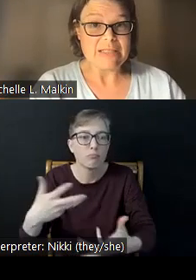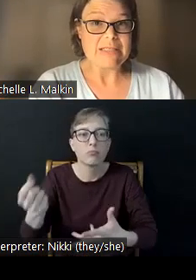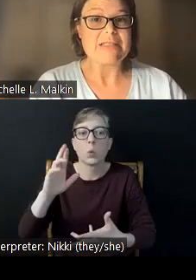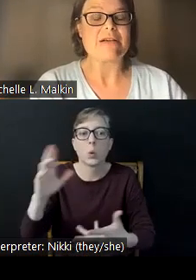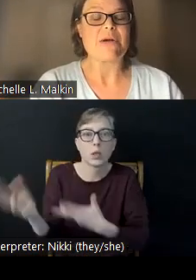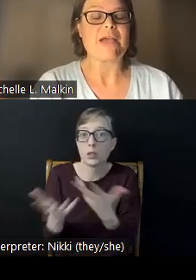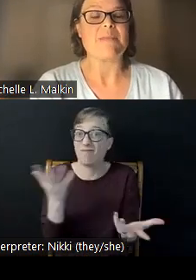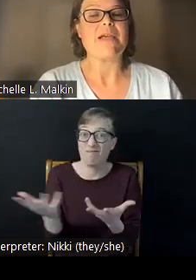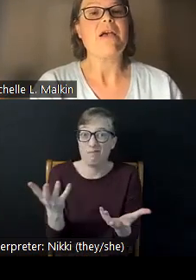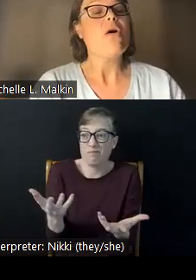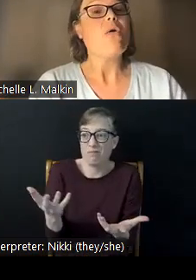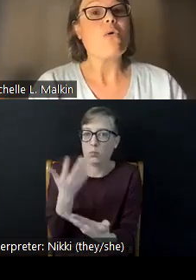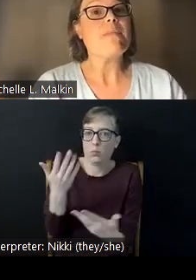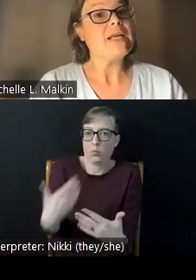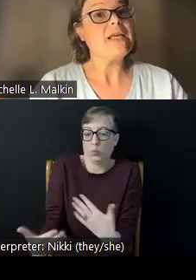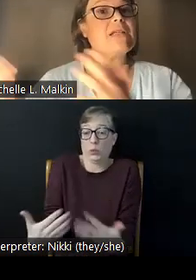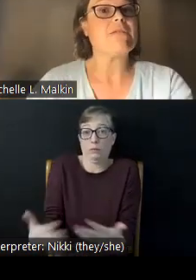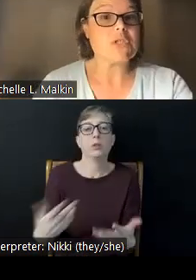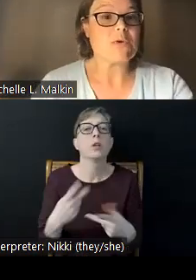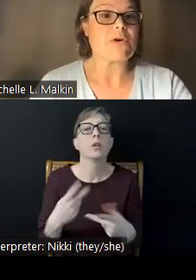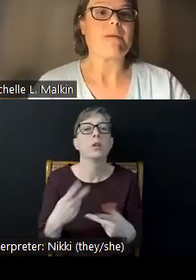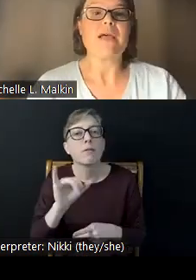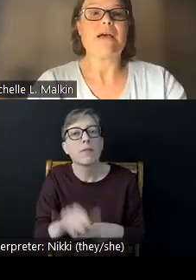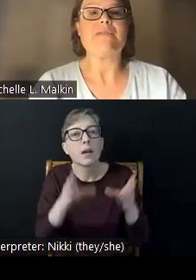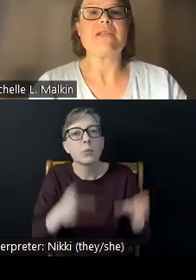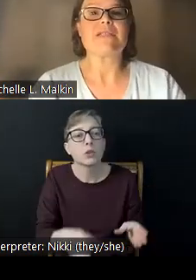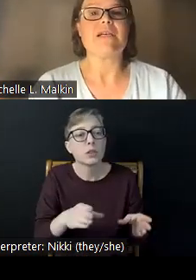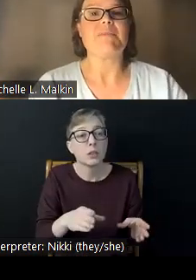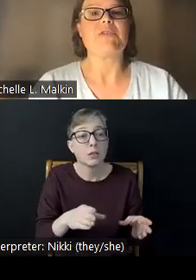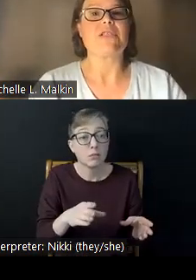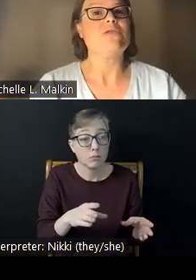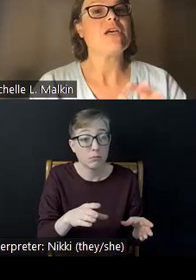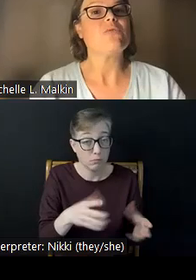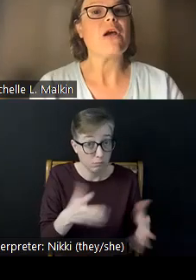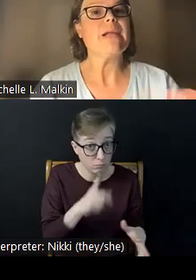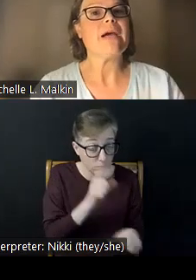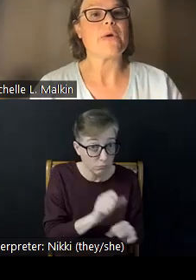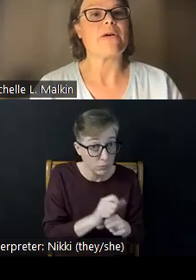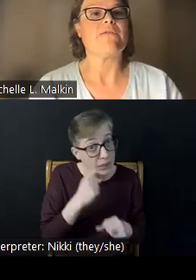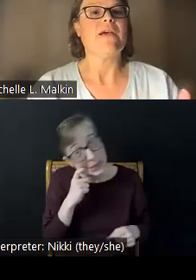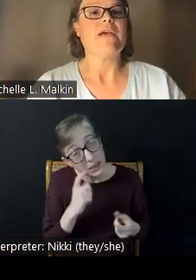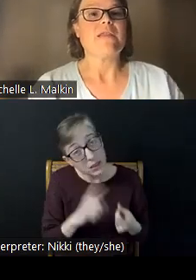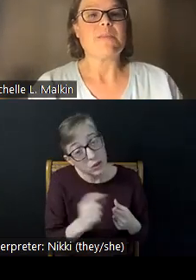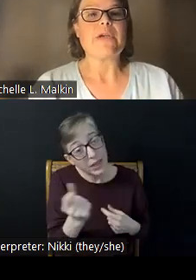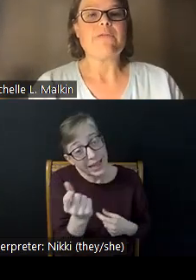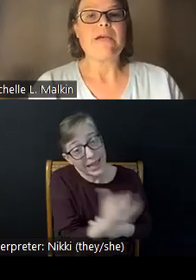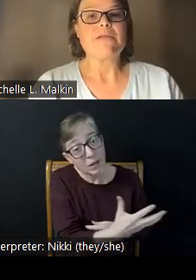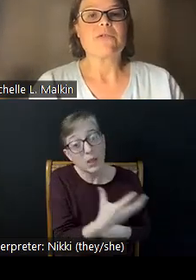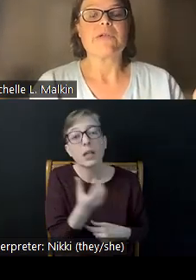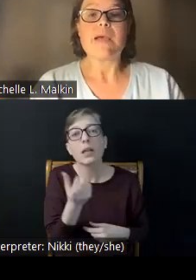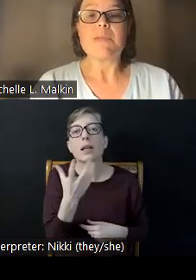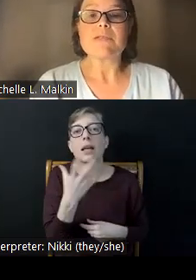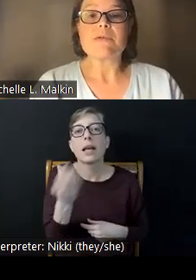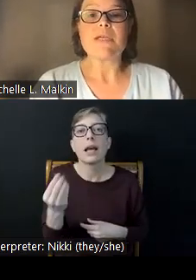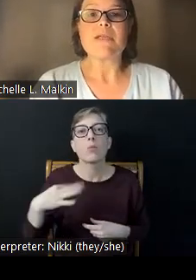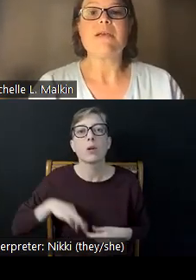need assistance around gambling or might need a diversion program. And obviously I'm using two that you probably are aware of: the brief